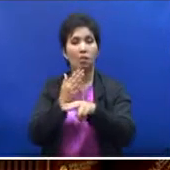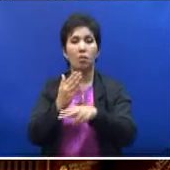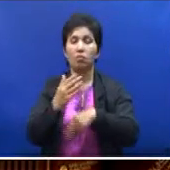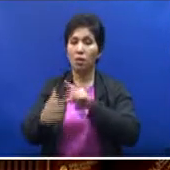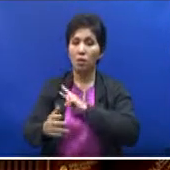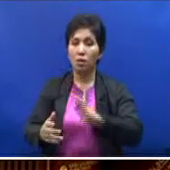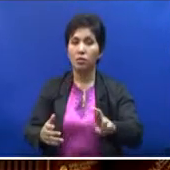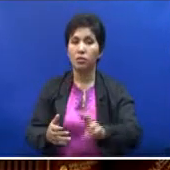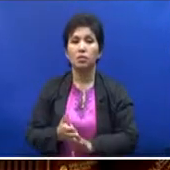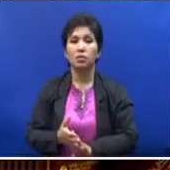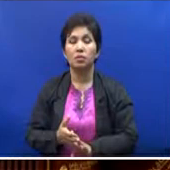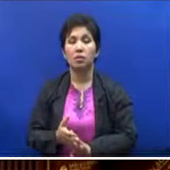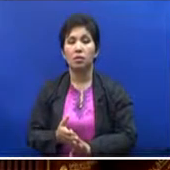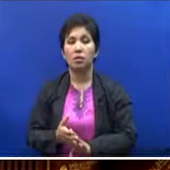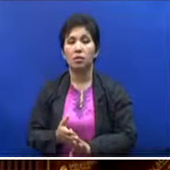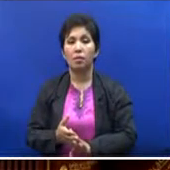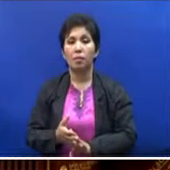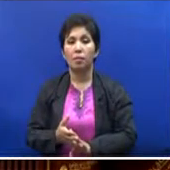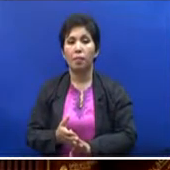religion. Okay.